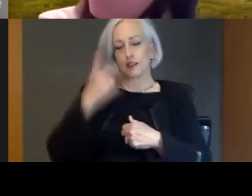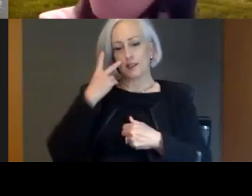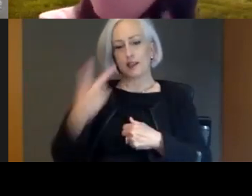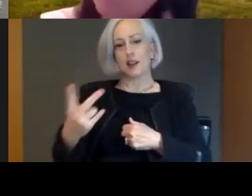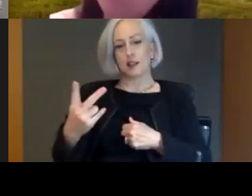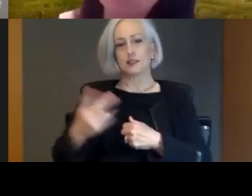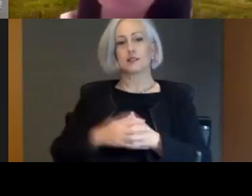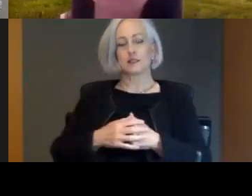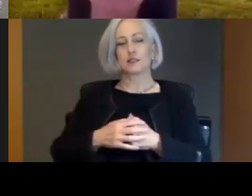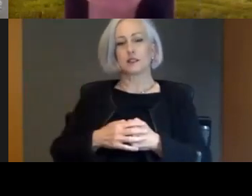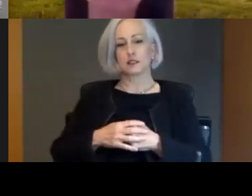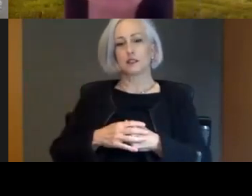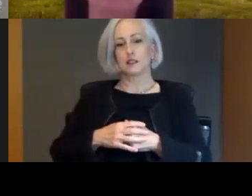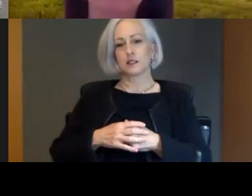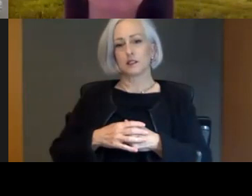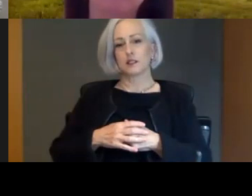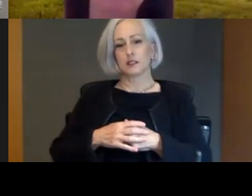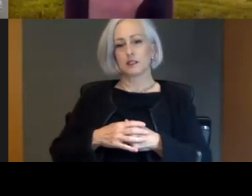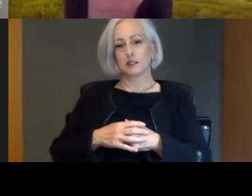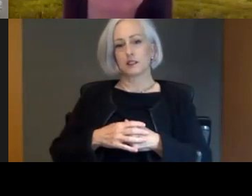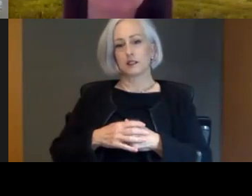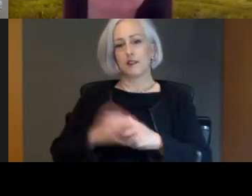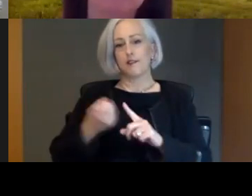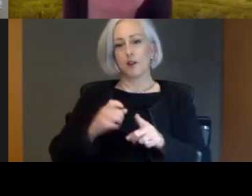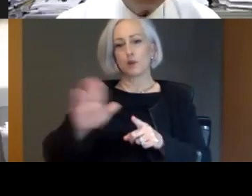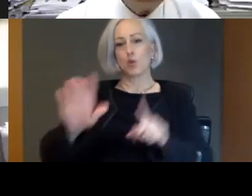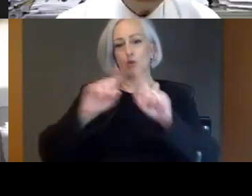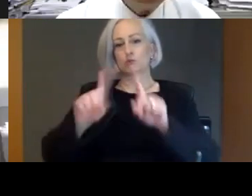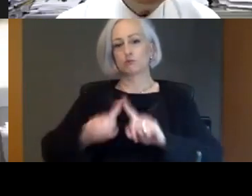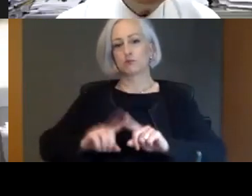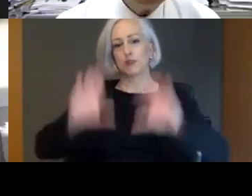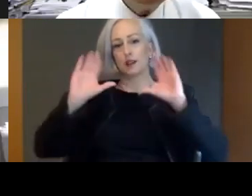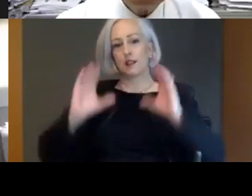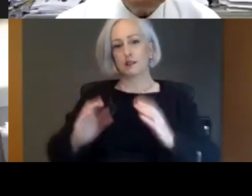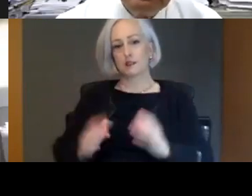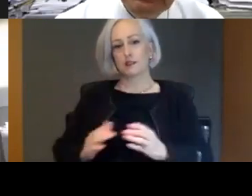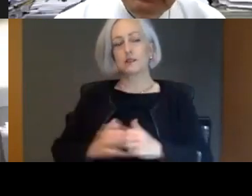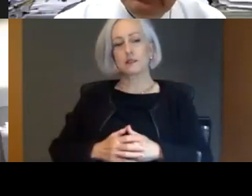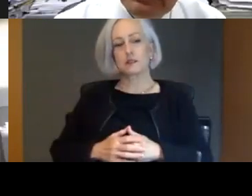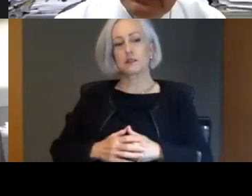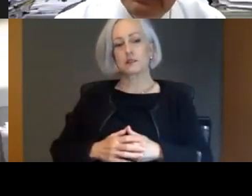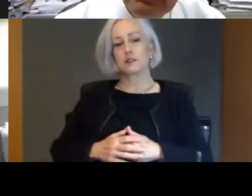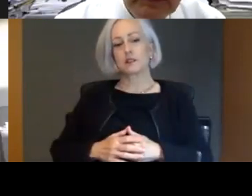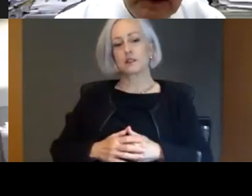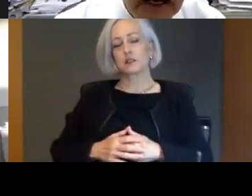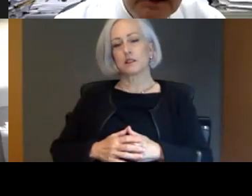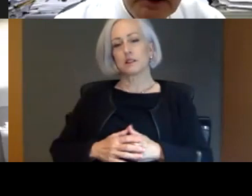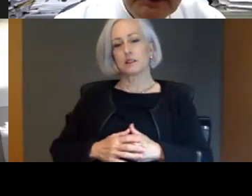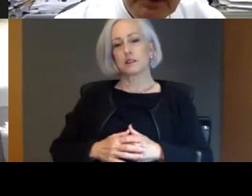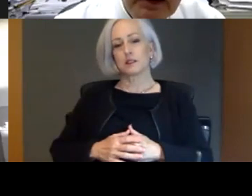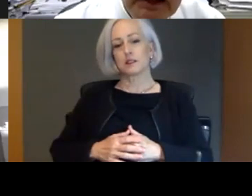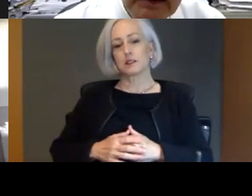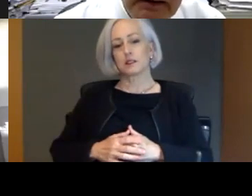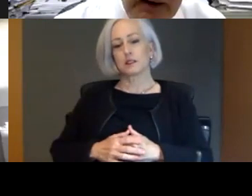your different courses is I mean basically I don't know exactly,